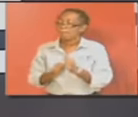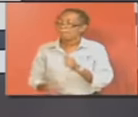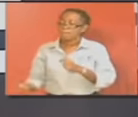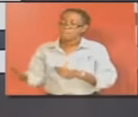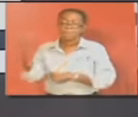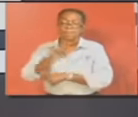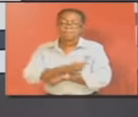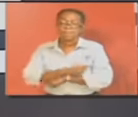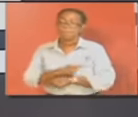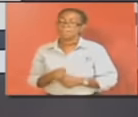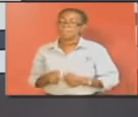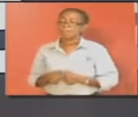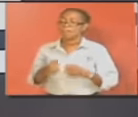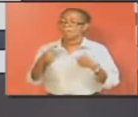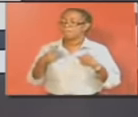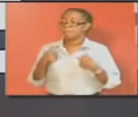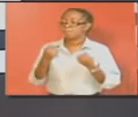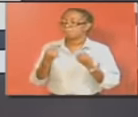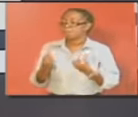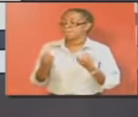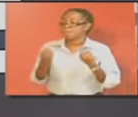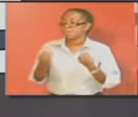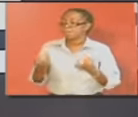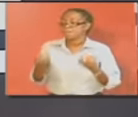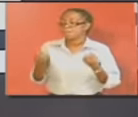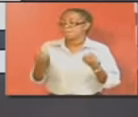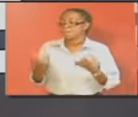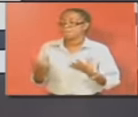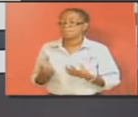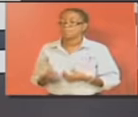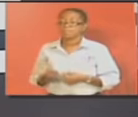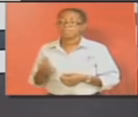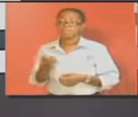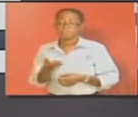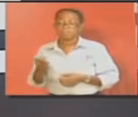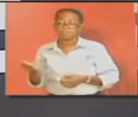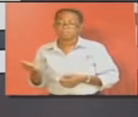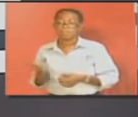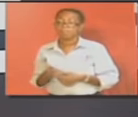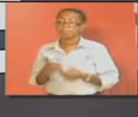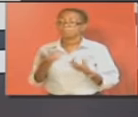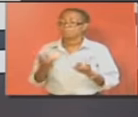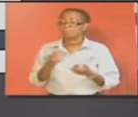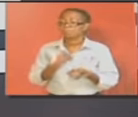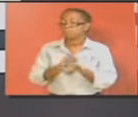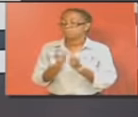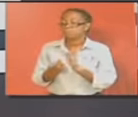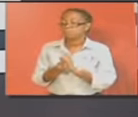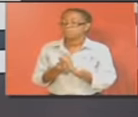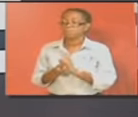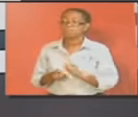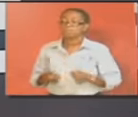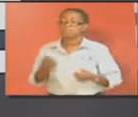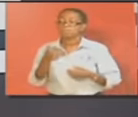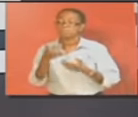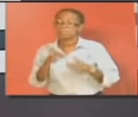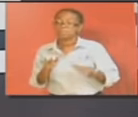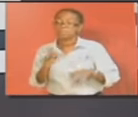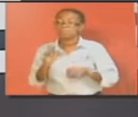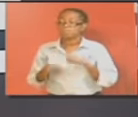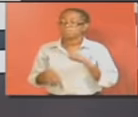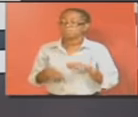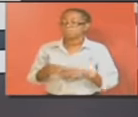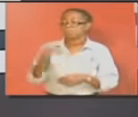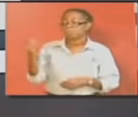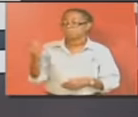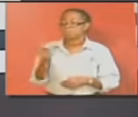so many limitations to the pandemic, but there are also positives. So it's how we are viewing it.